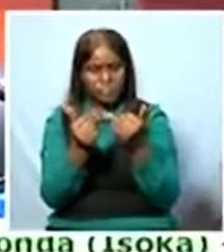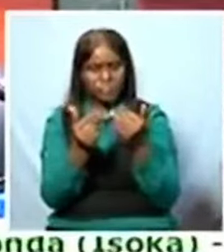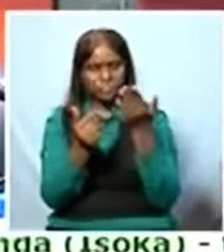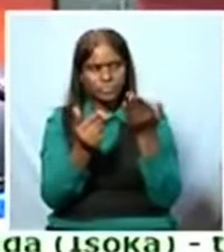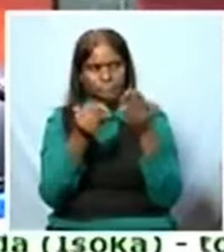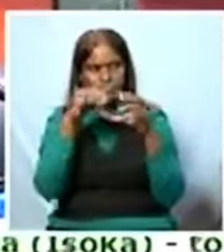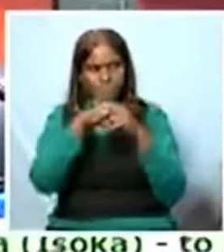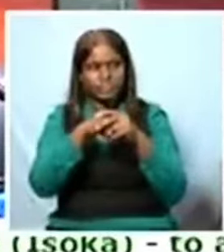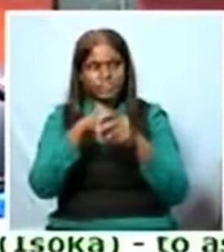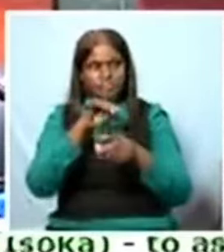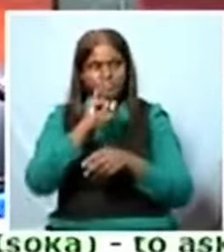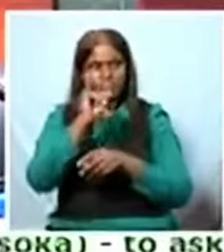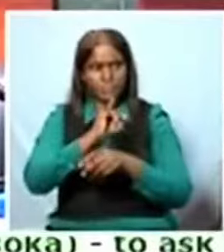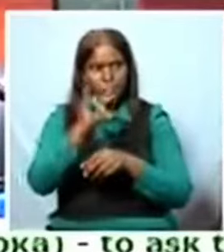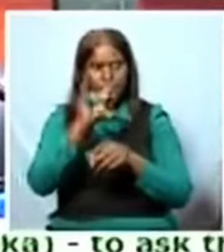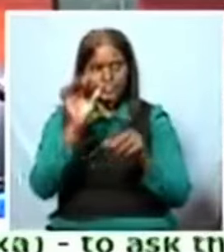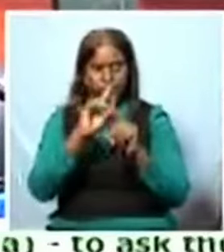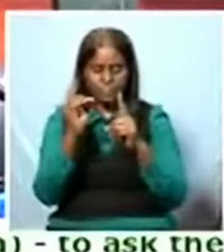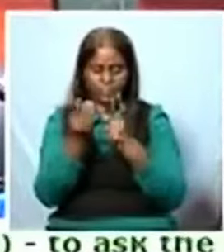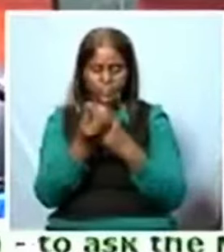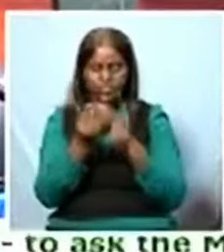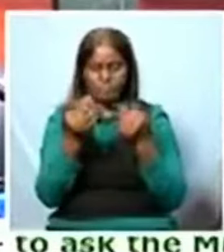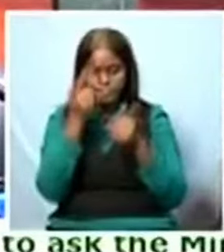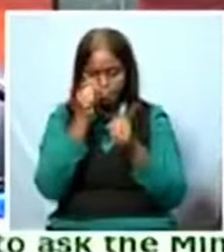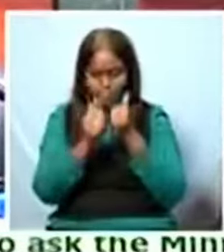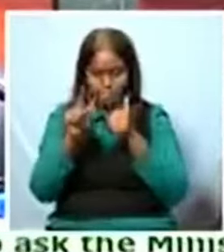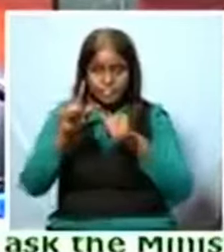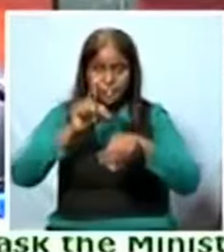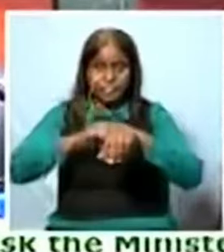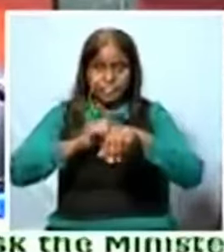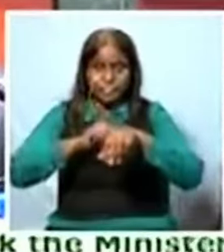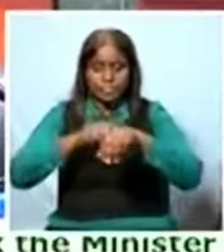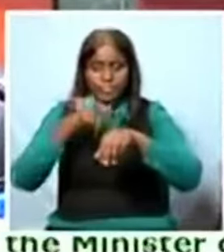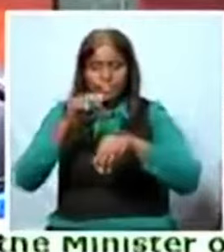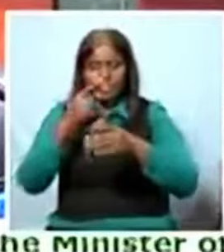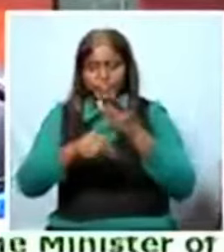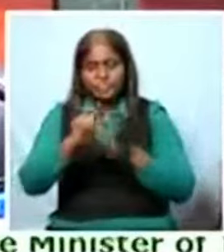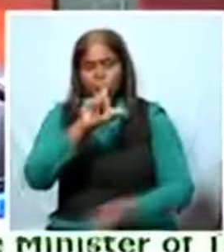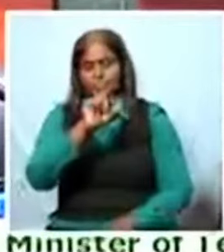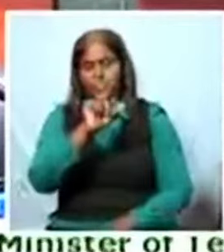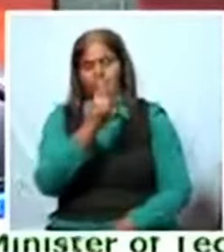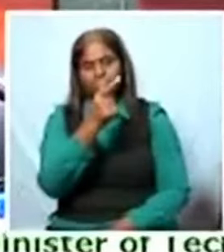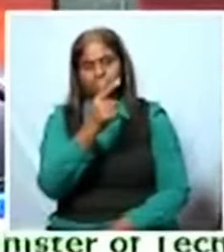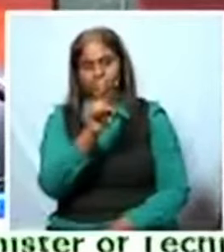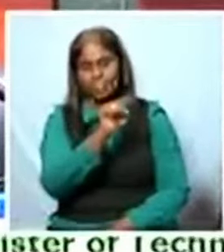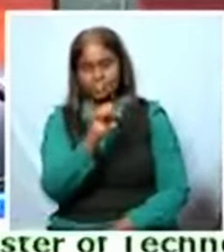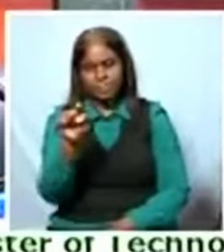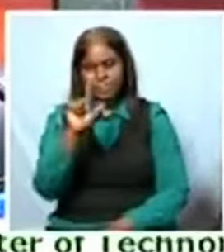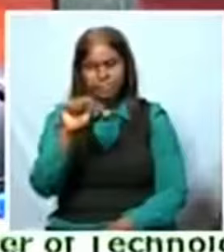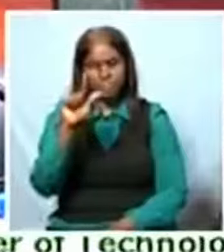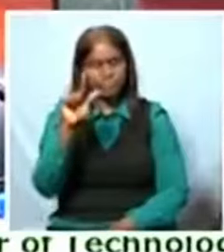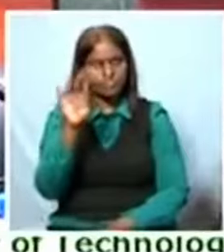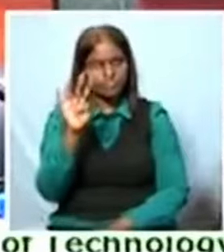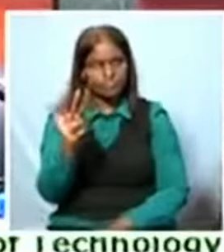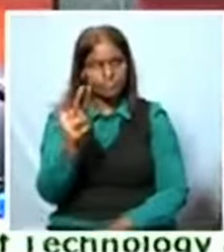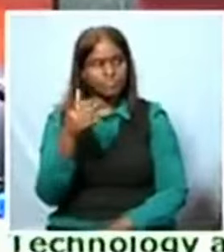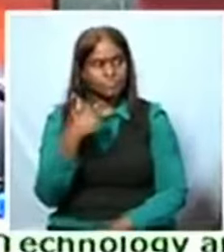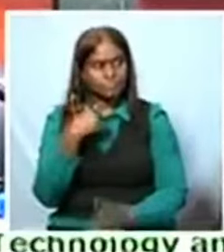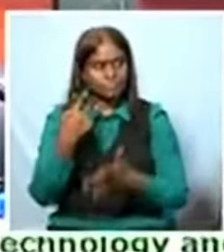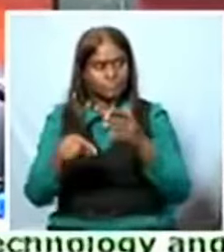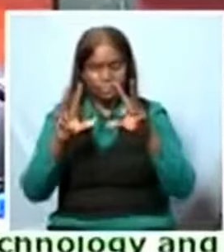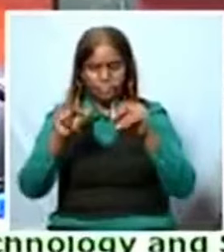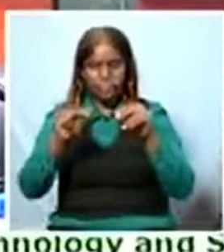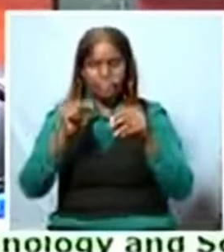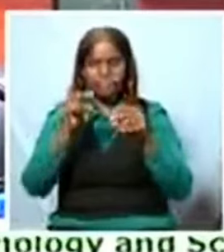in Isoka district. During the period of 2021 to 2024, there were no